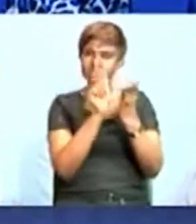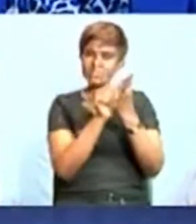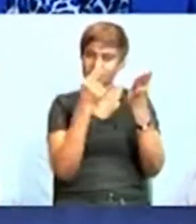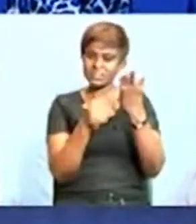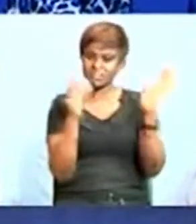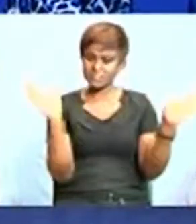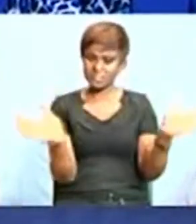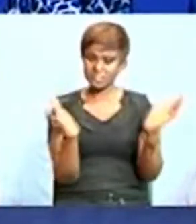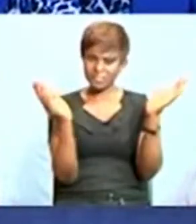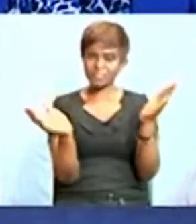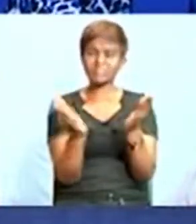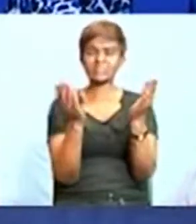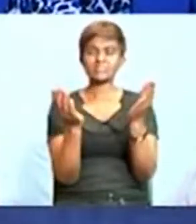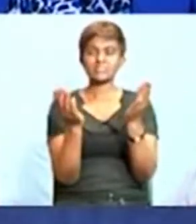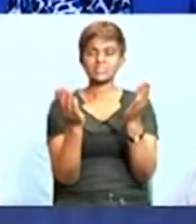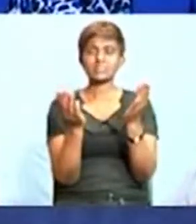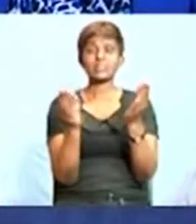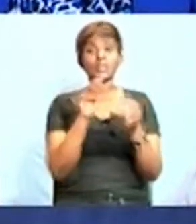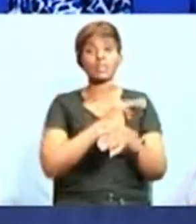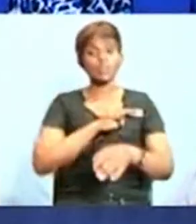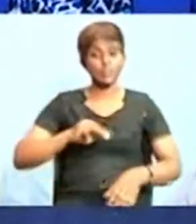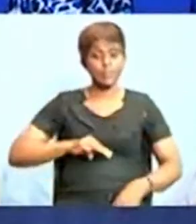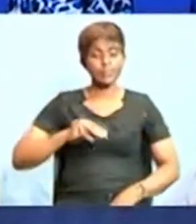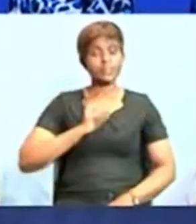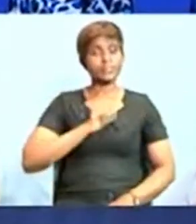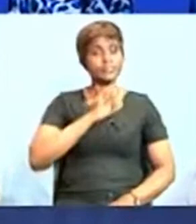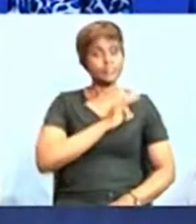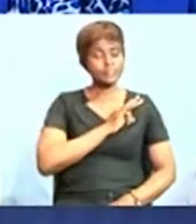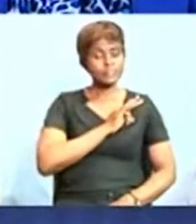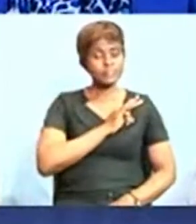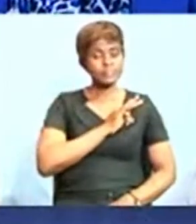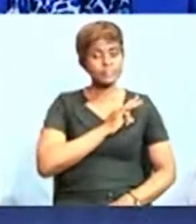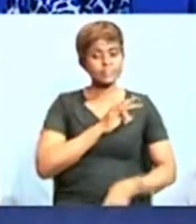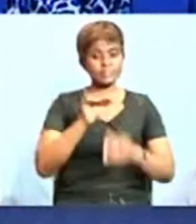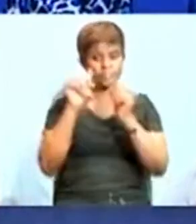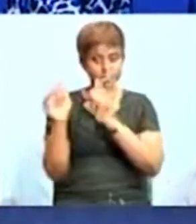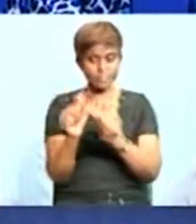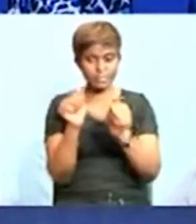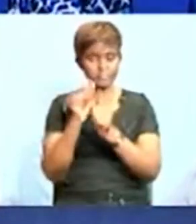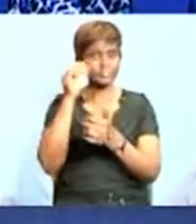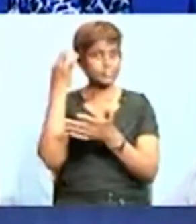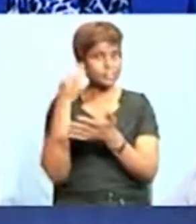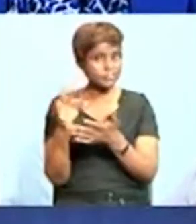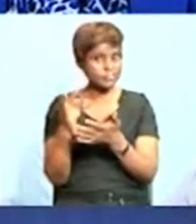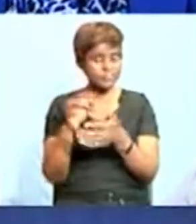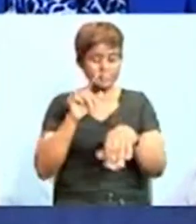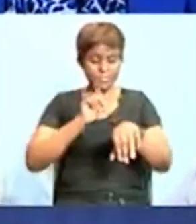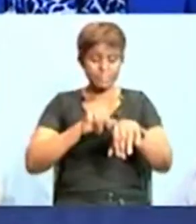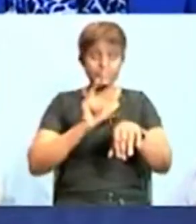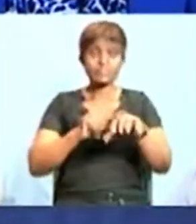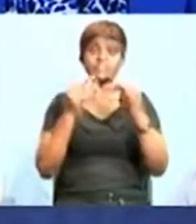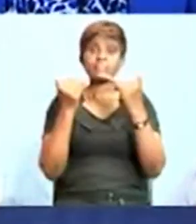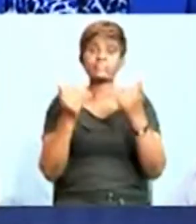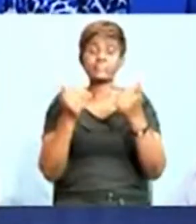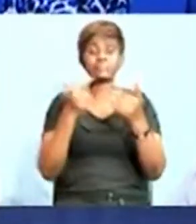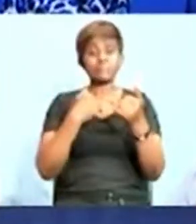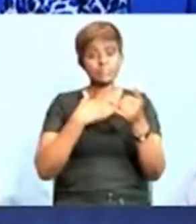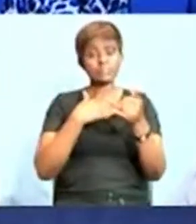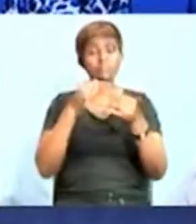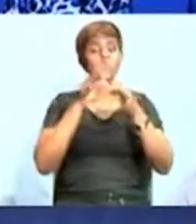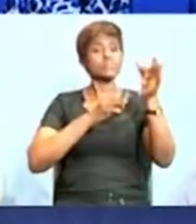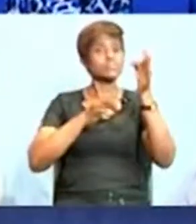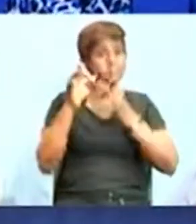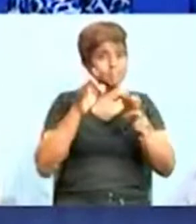promulgate. Members of staff, acting clerk, at this juncture, let me